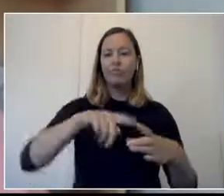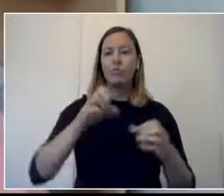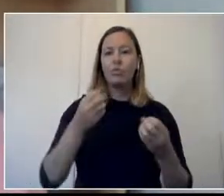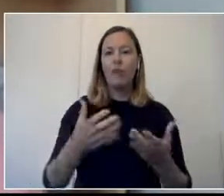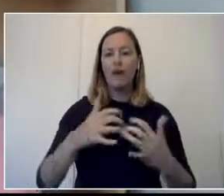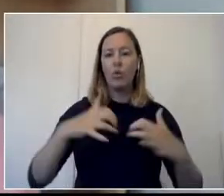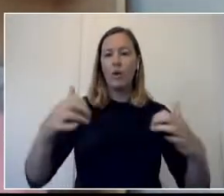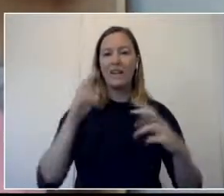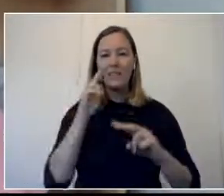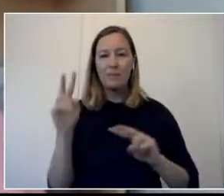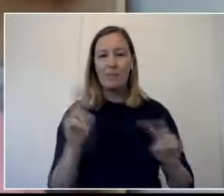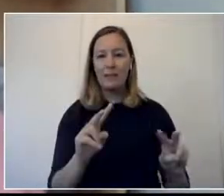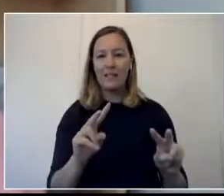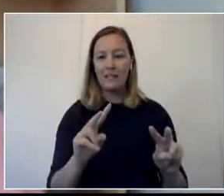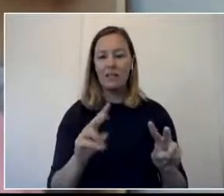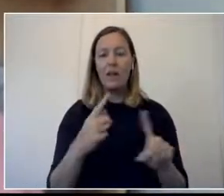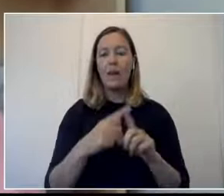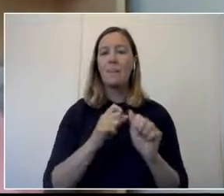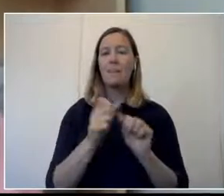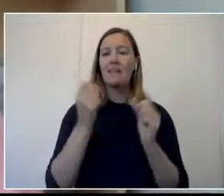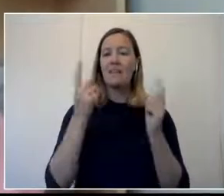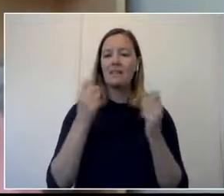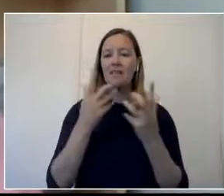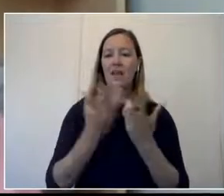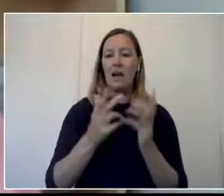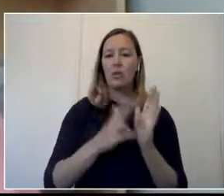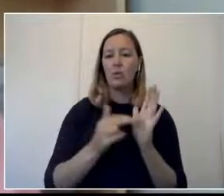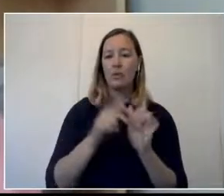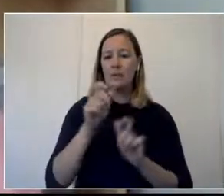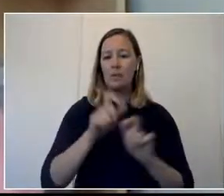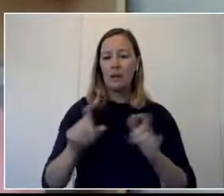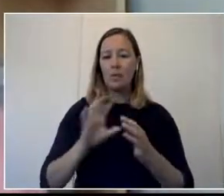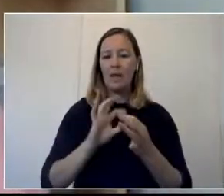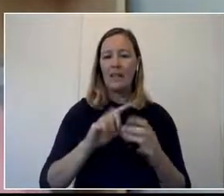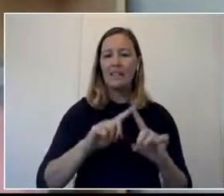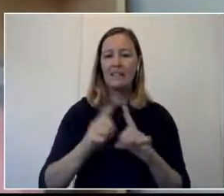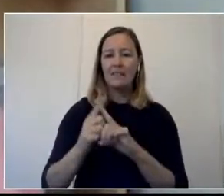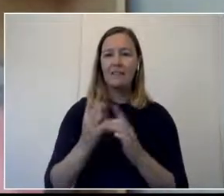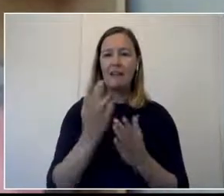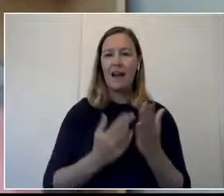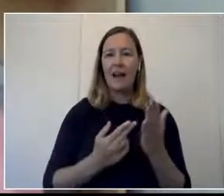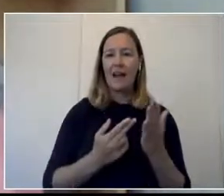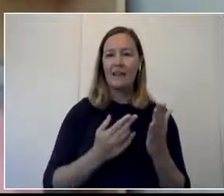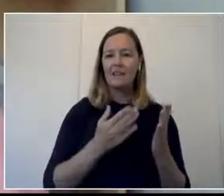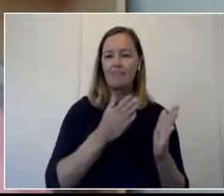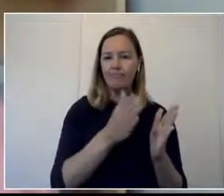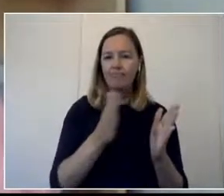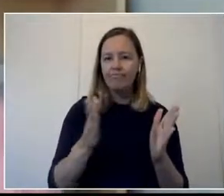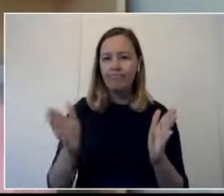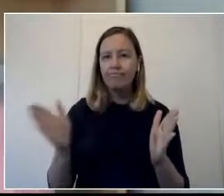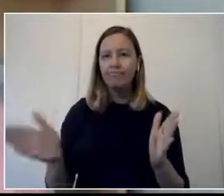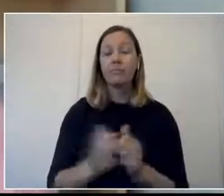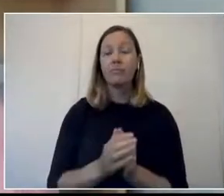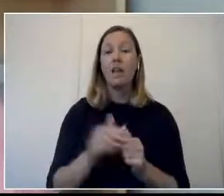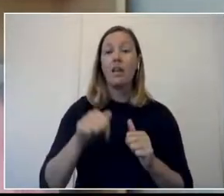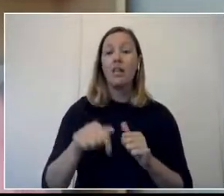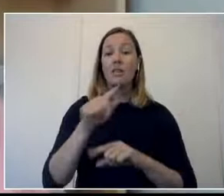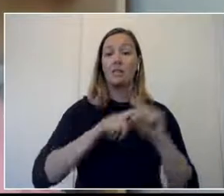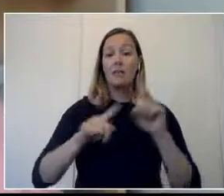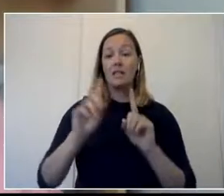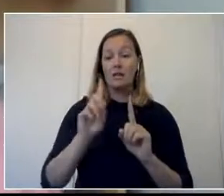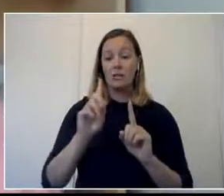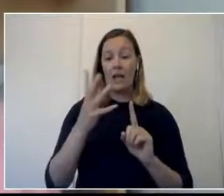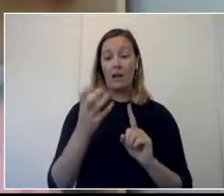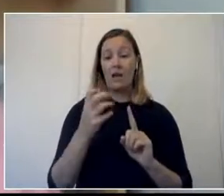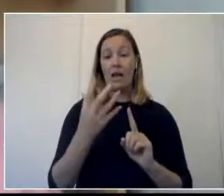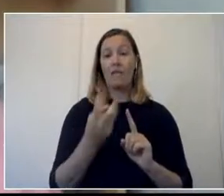better understand how New Zealanders are engaging with different art forms. This Zono today will have three parts.